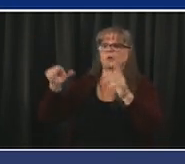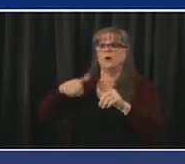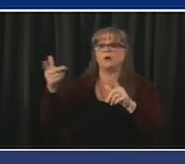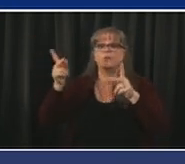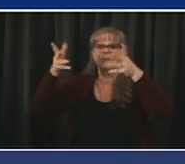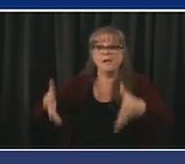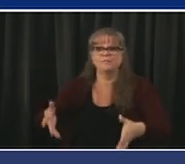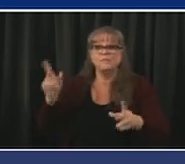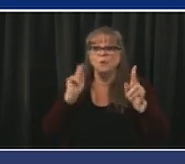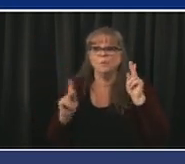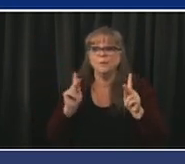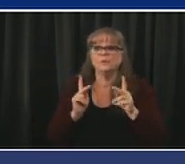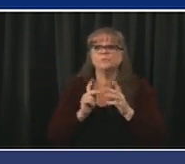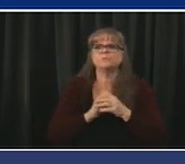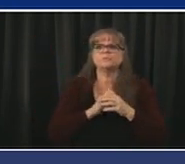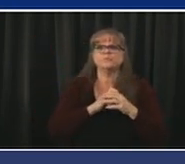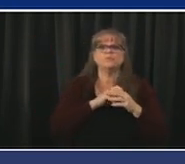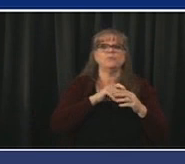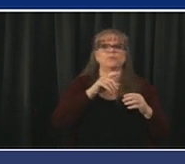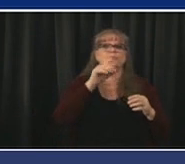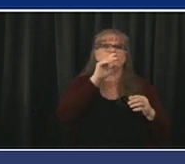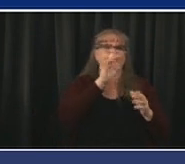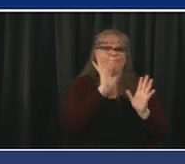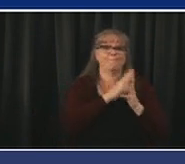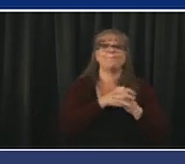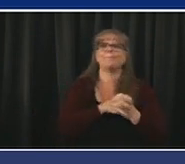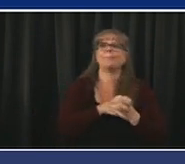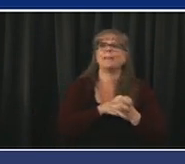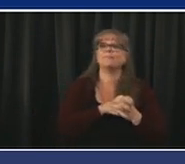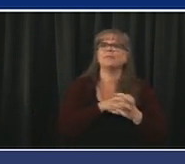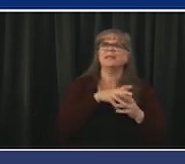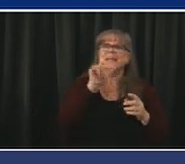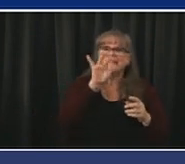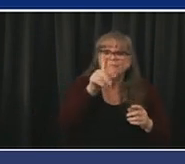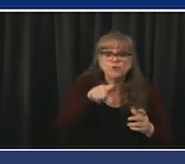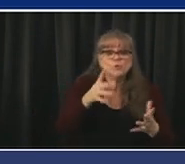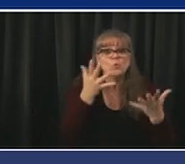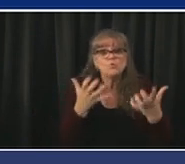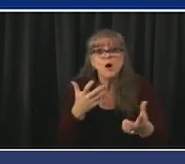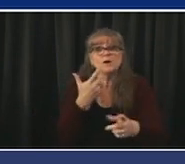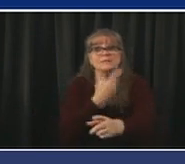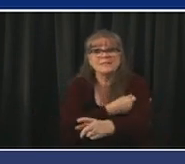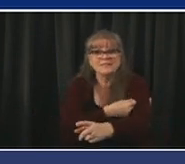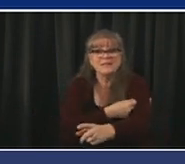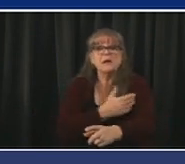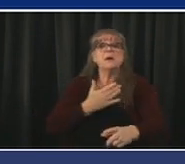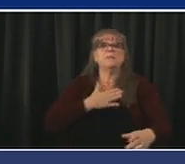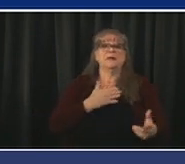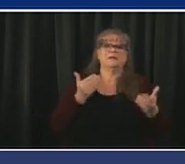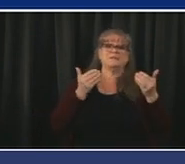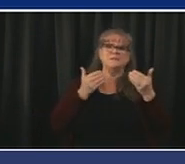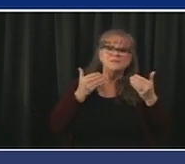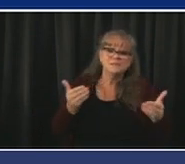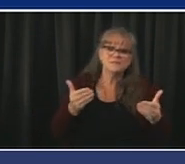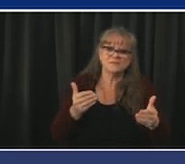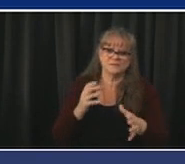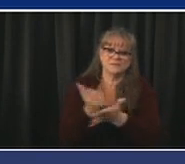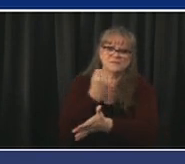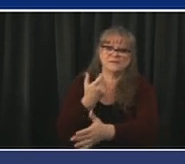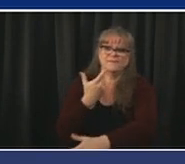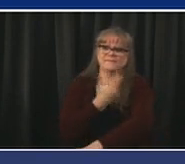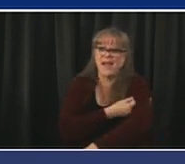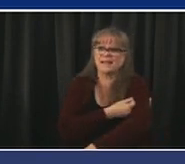more of an issue to make sure that people do get vaccinated. And we want to encourage you, when you're up, get vaccinated. Don't think twice. Don't feel